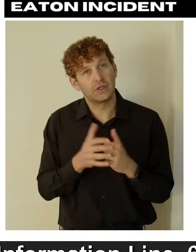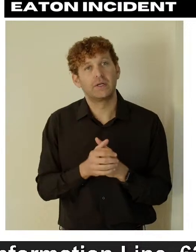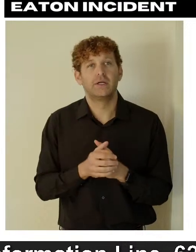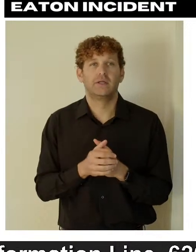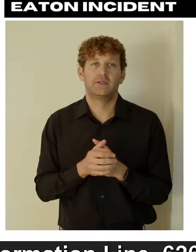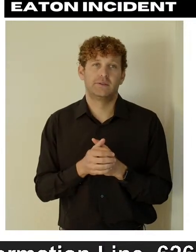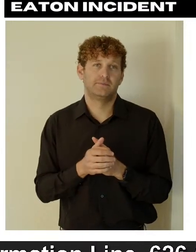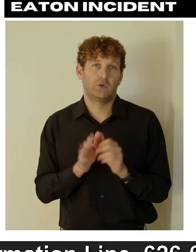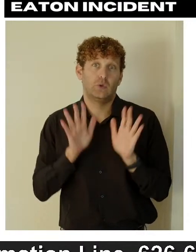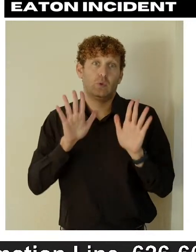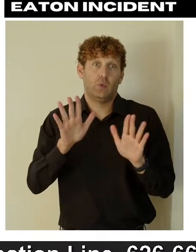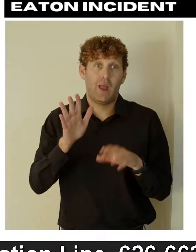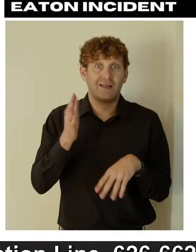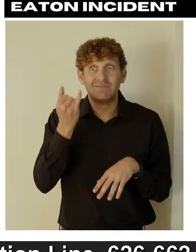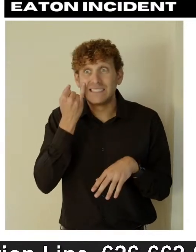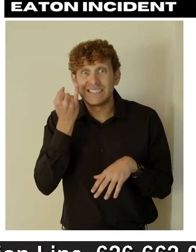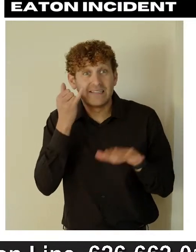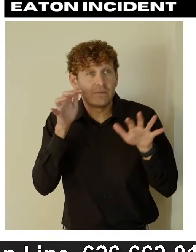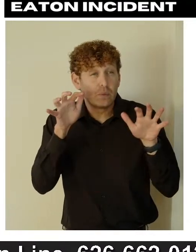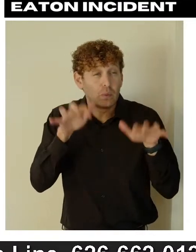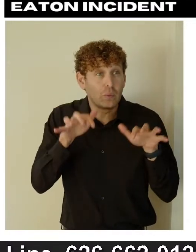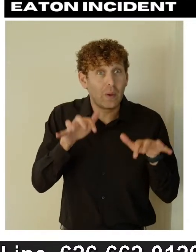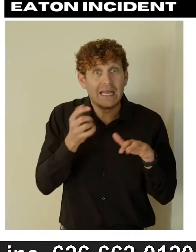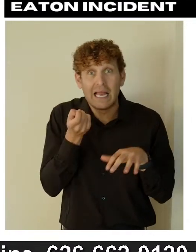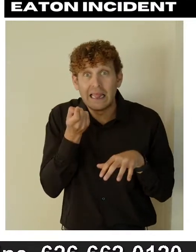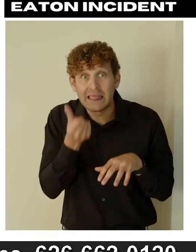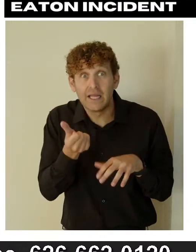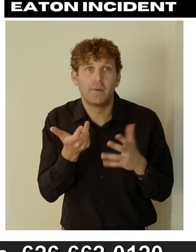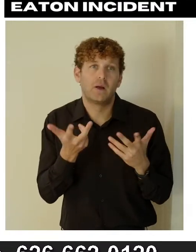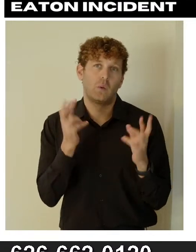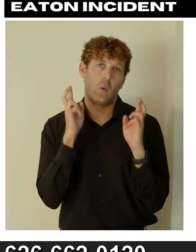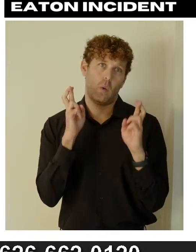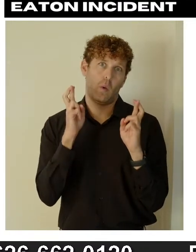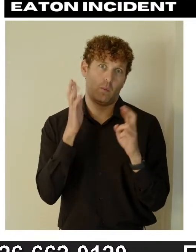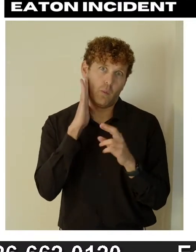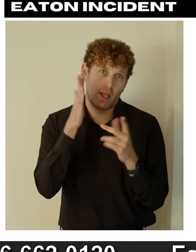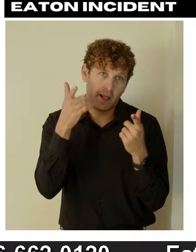the calmest and most favorable conditions this fire has seen since it started.